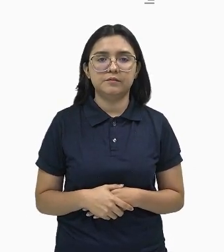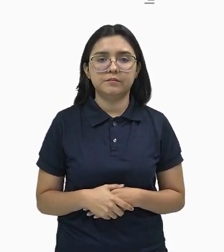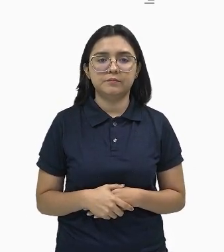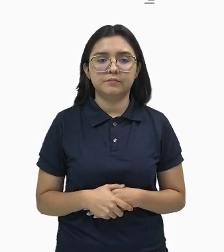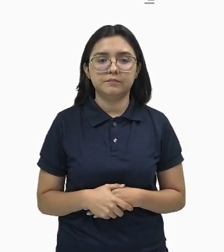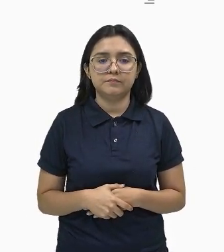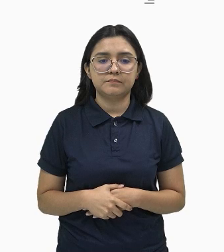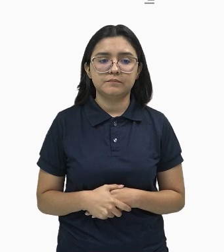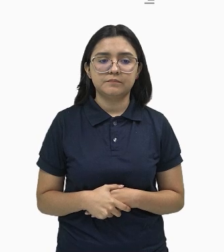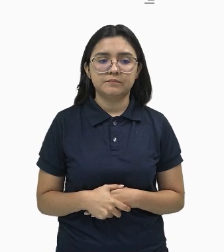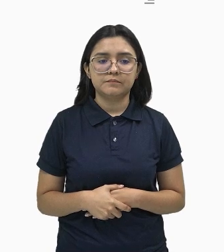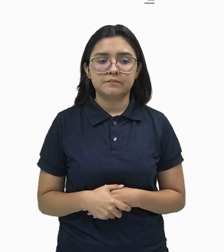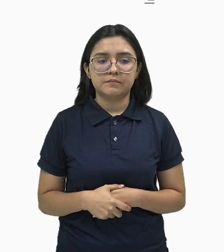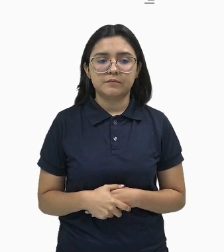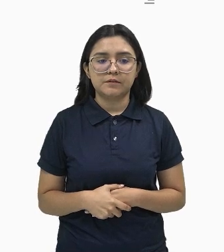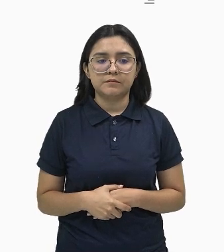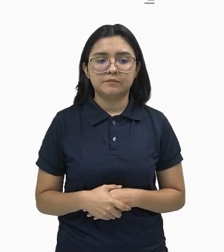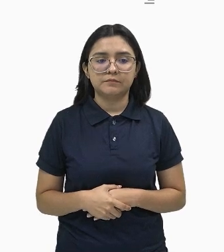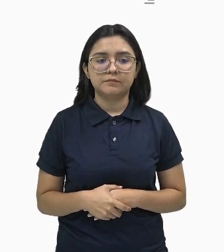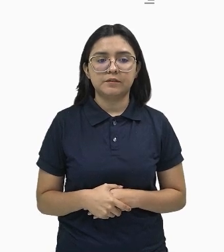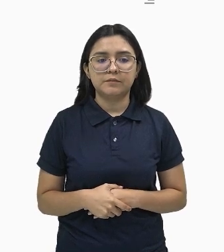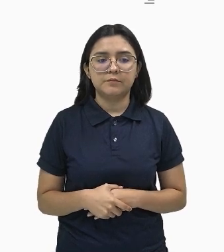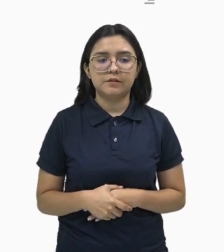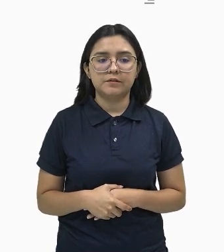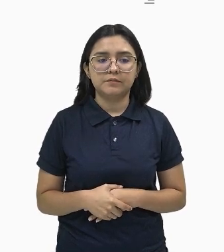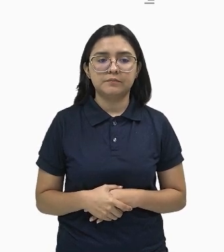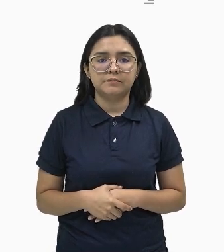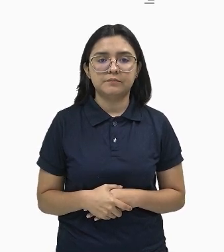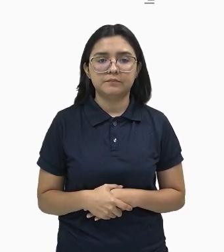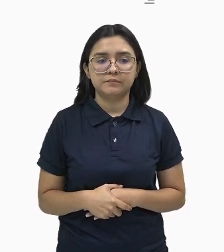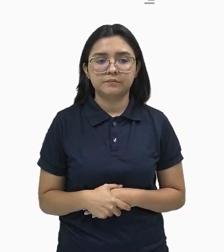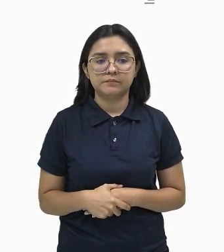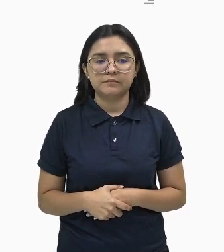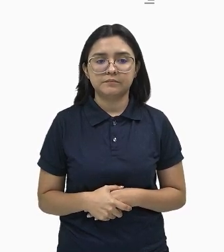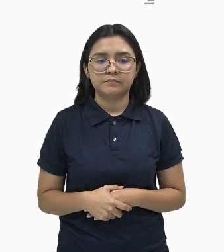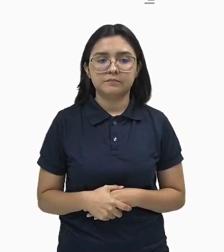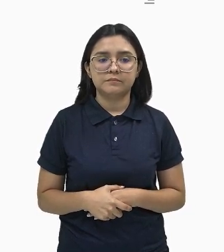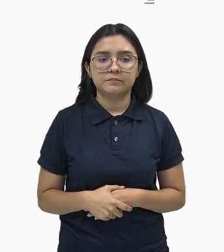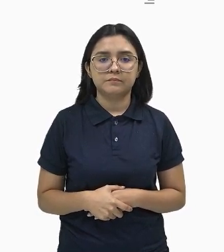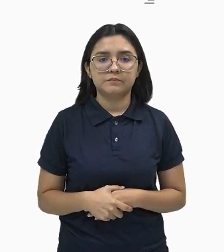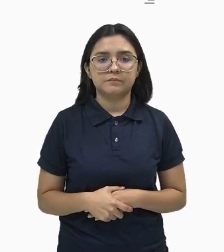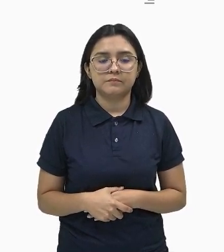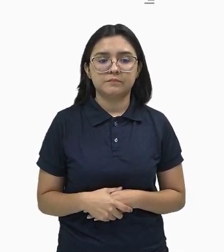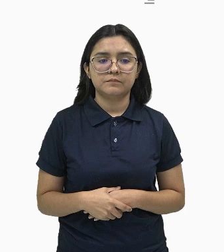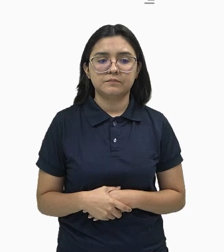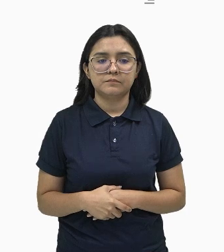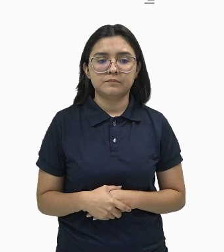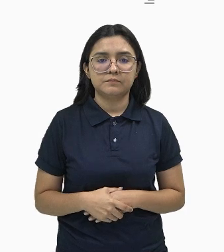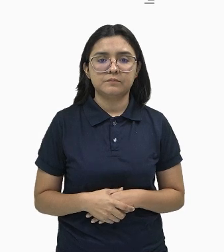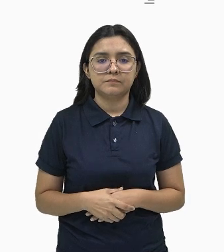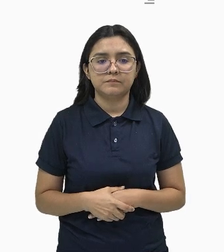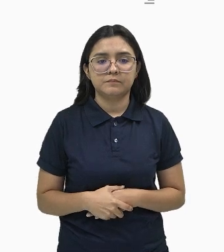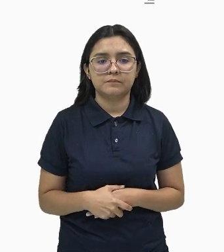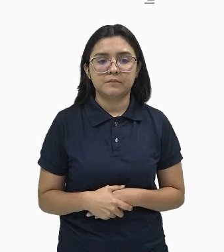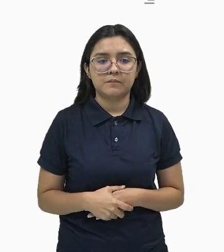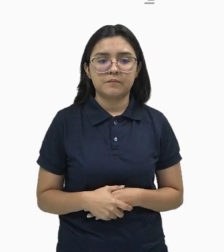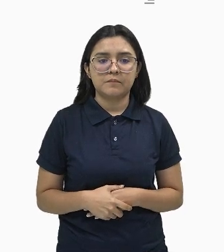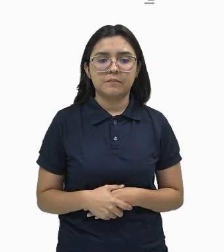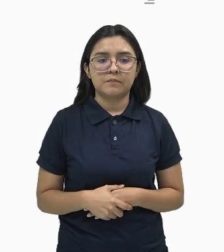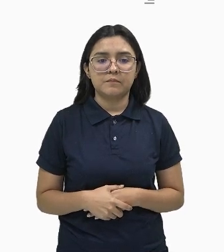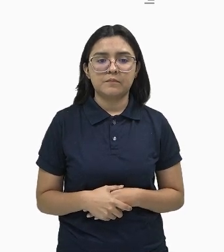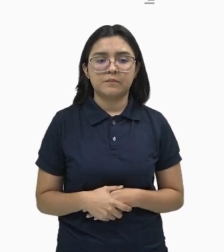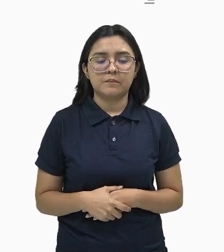Consumerism is an economic theory that consumer spending is the key to